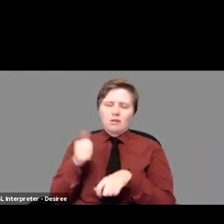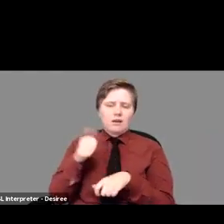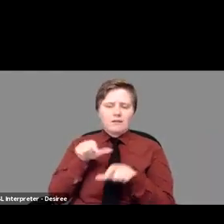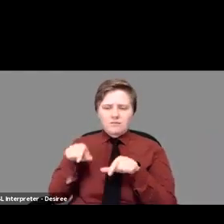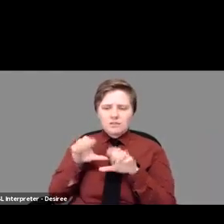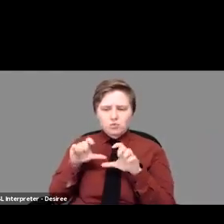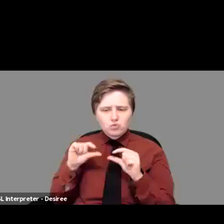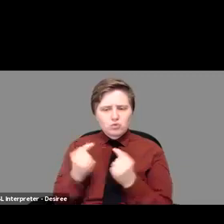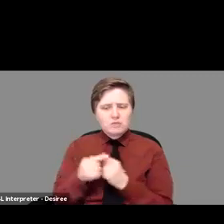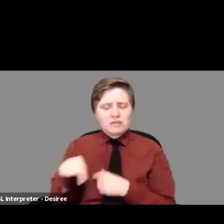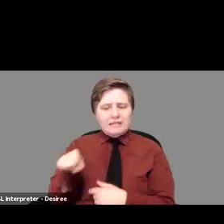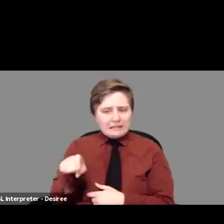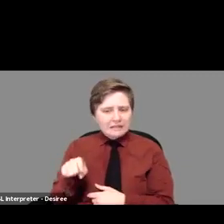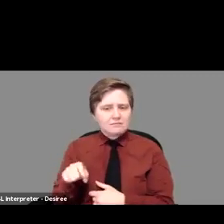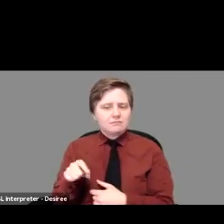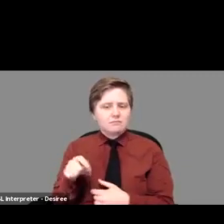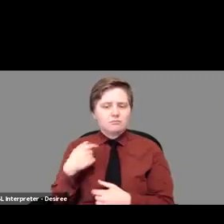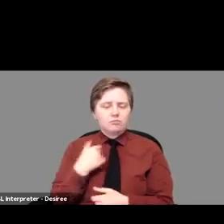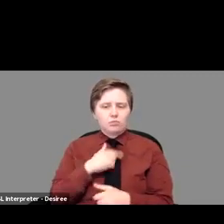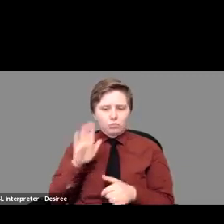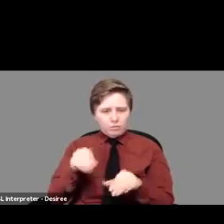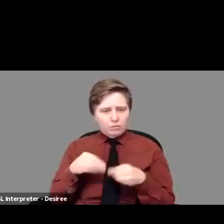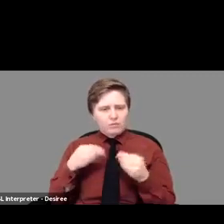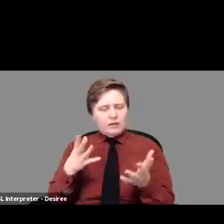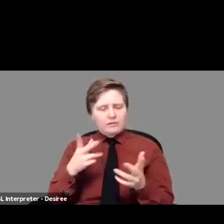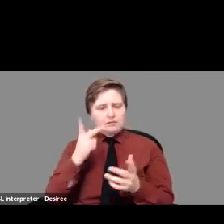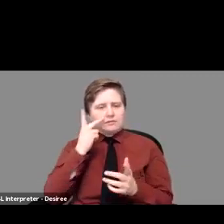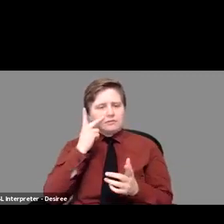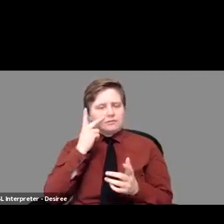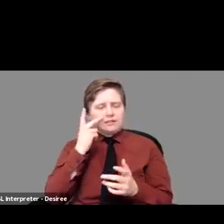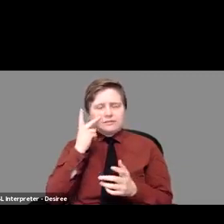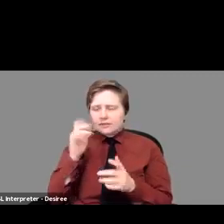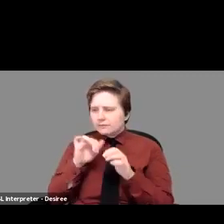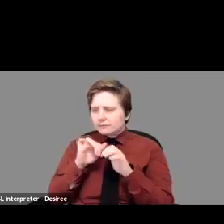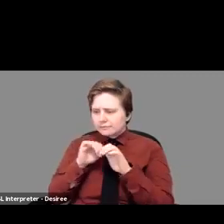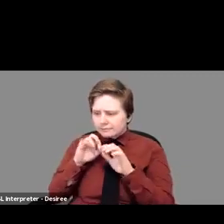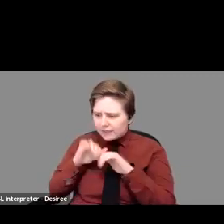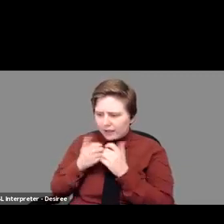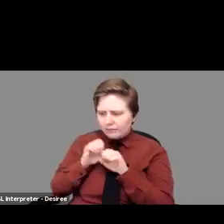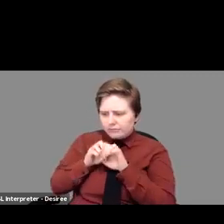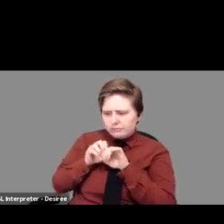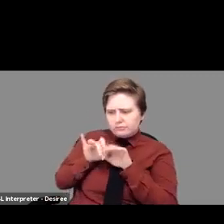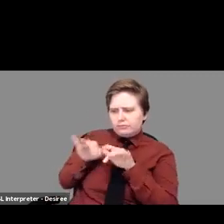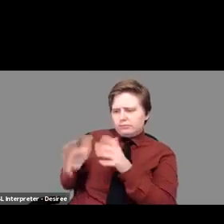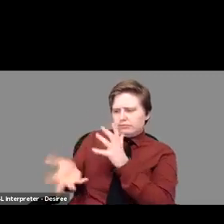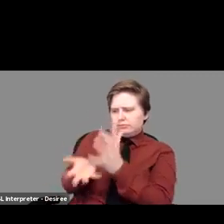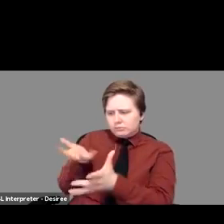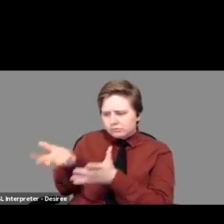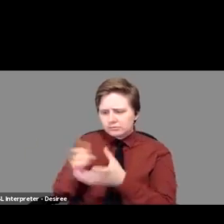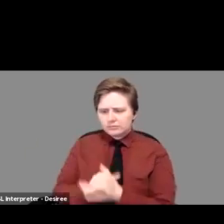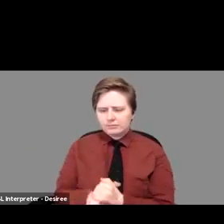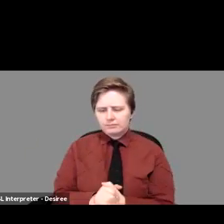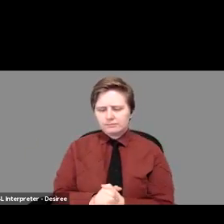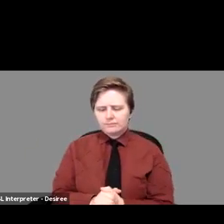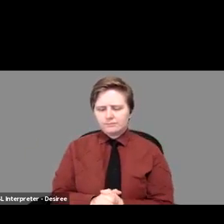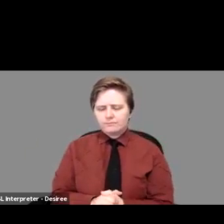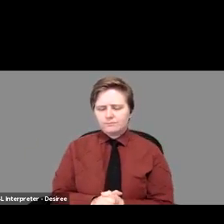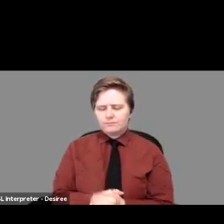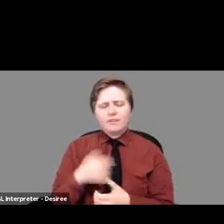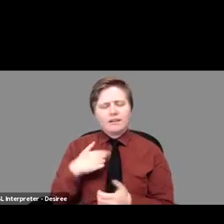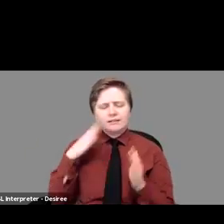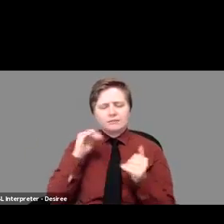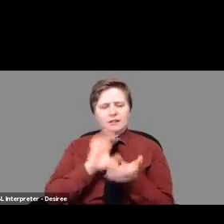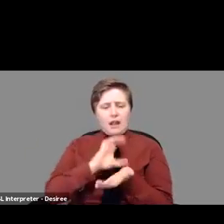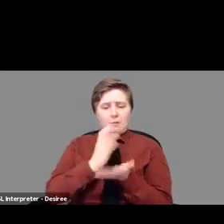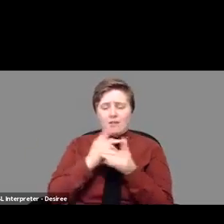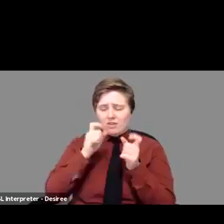it, we'll get in there and see how to deploy those tests. I would expect that the amount of tests